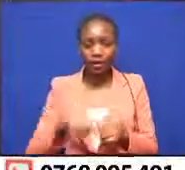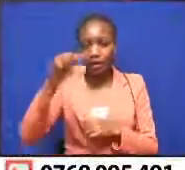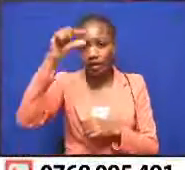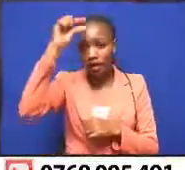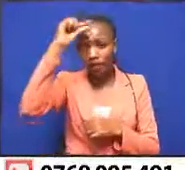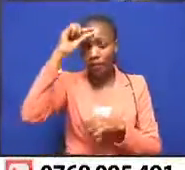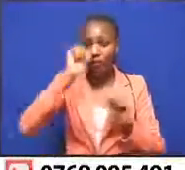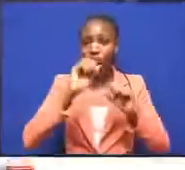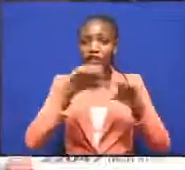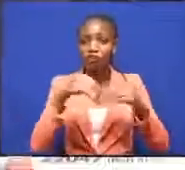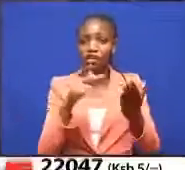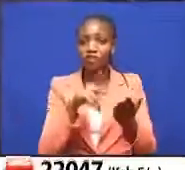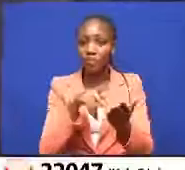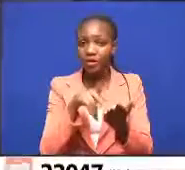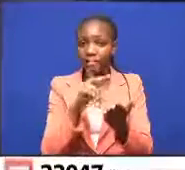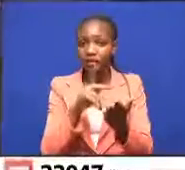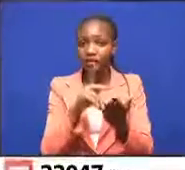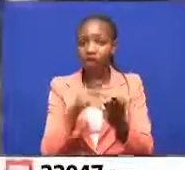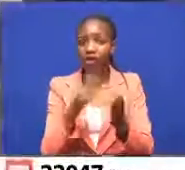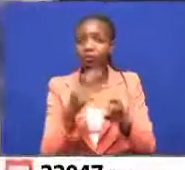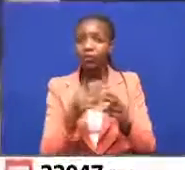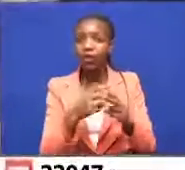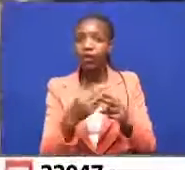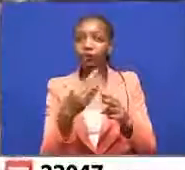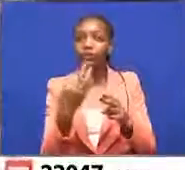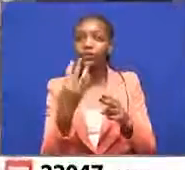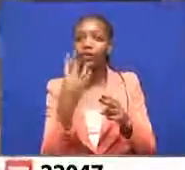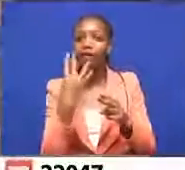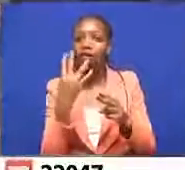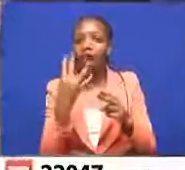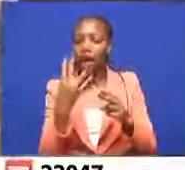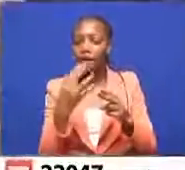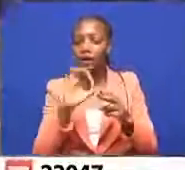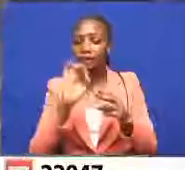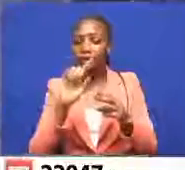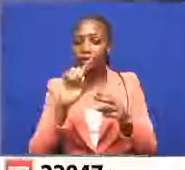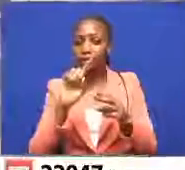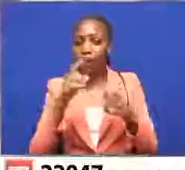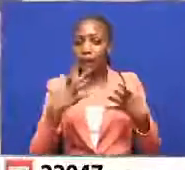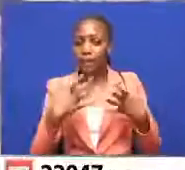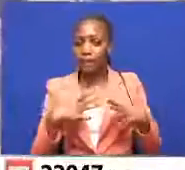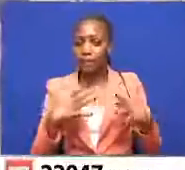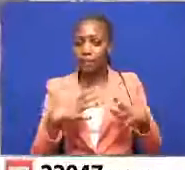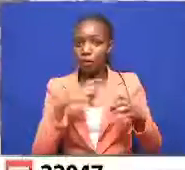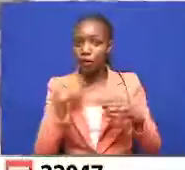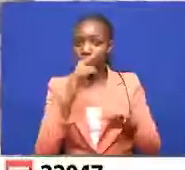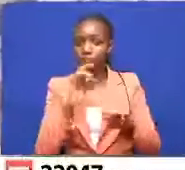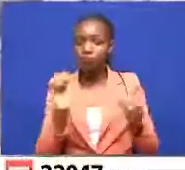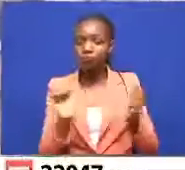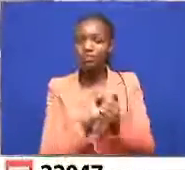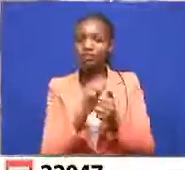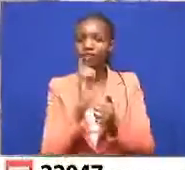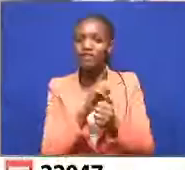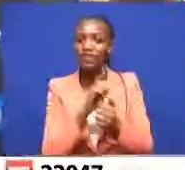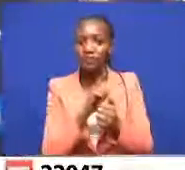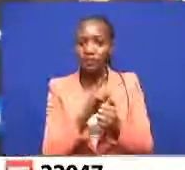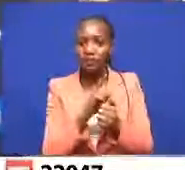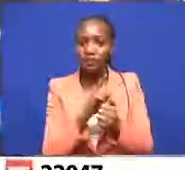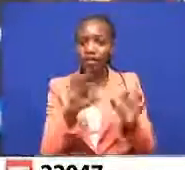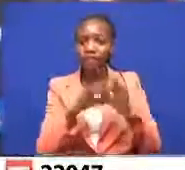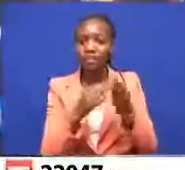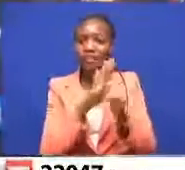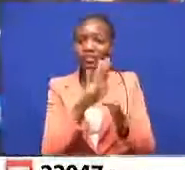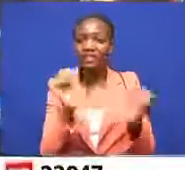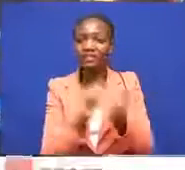will provide compensation to nearly 400 households who were displaced after their properties were destroyed in Thursday's fire incident. We